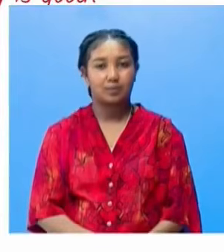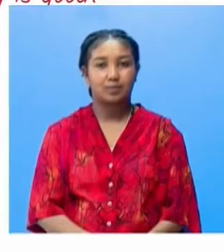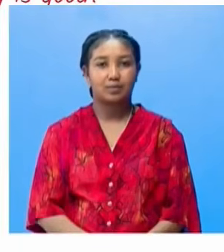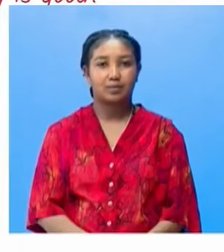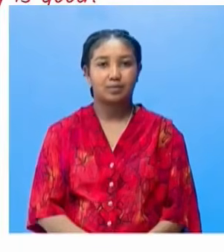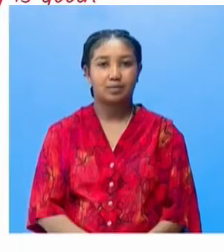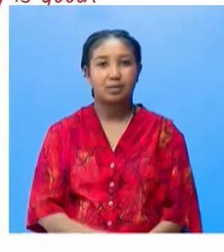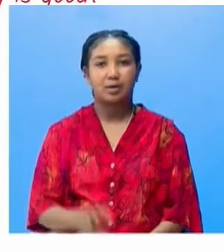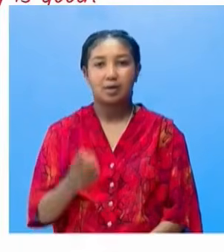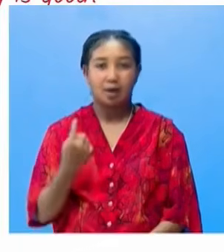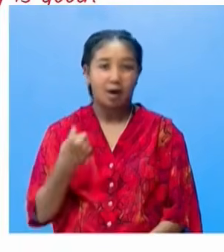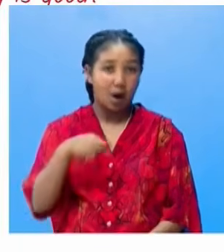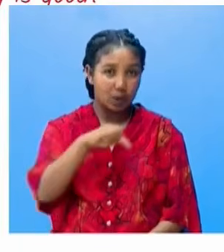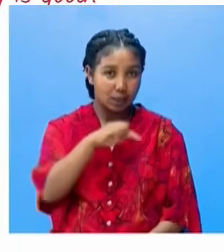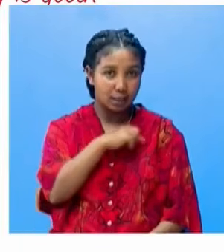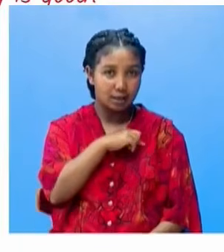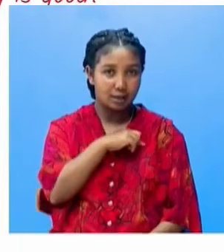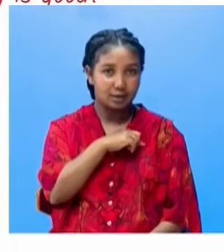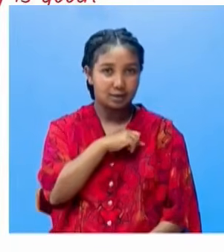our